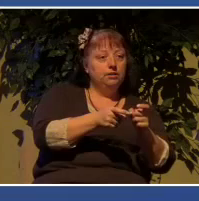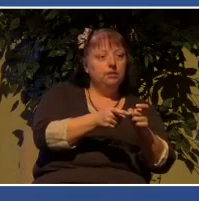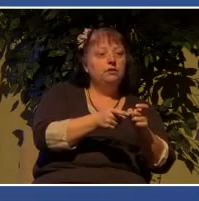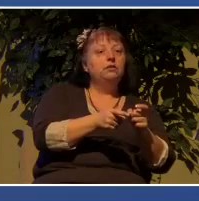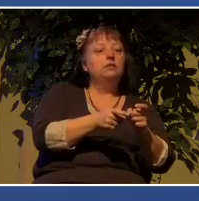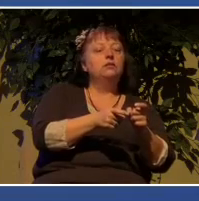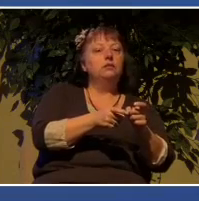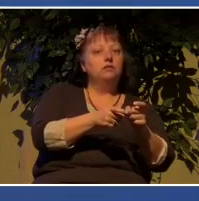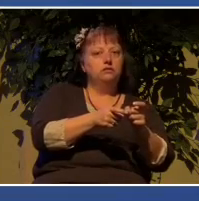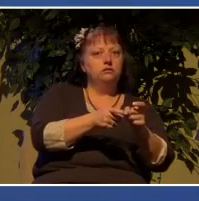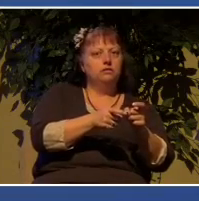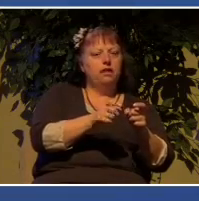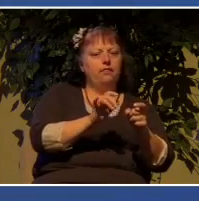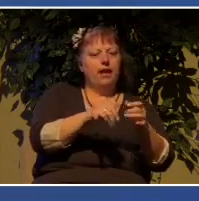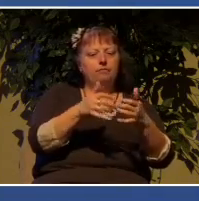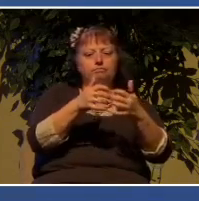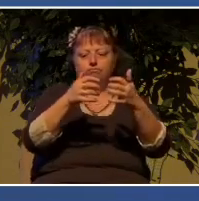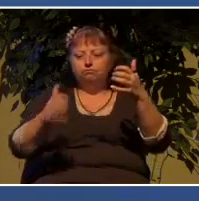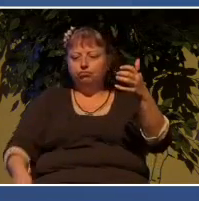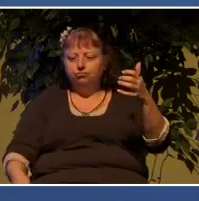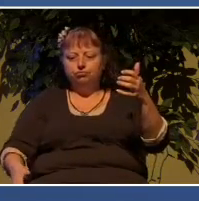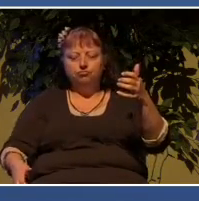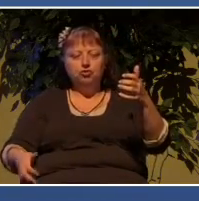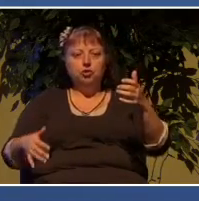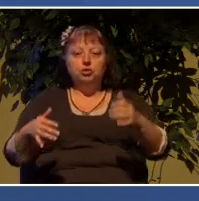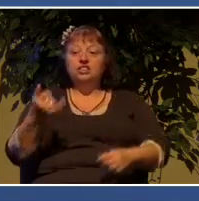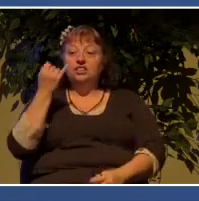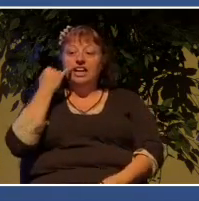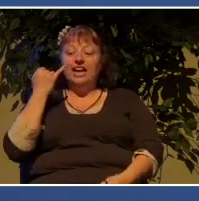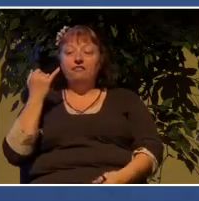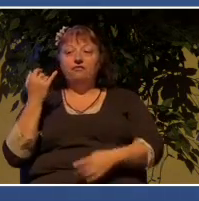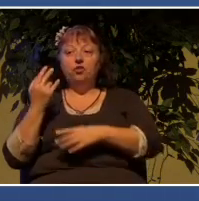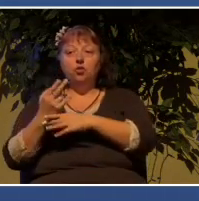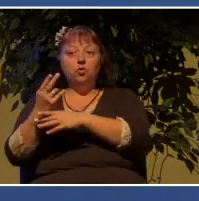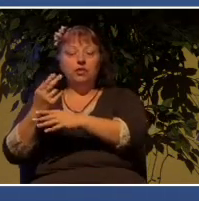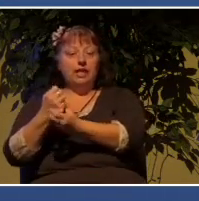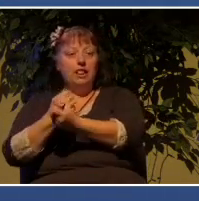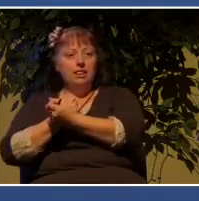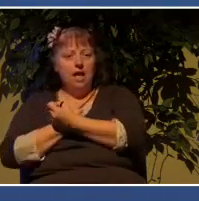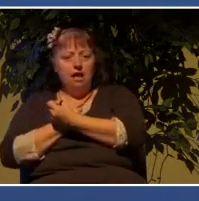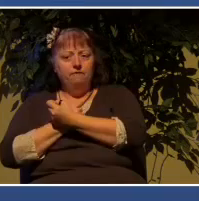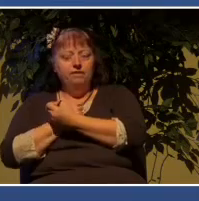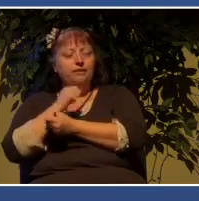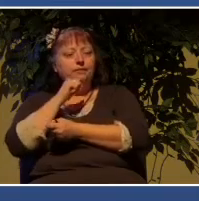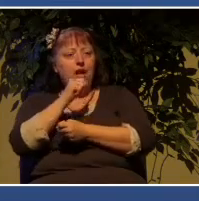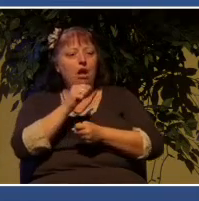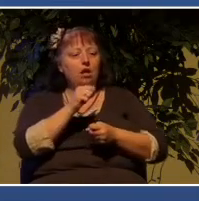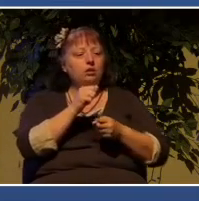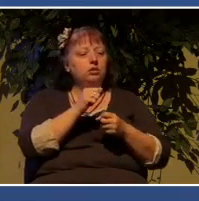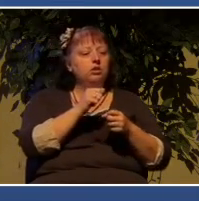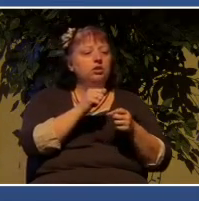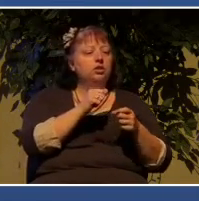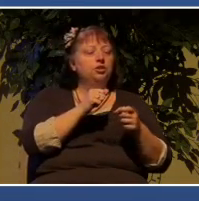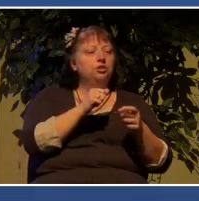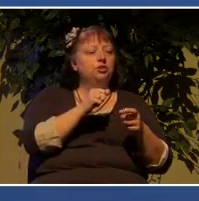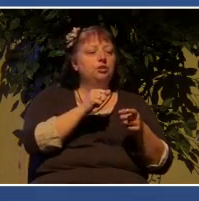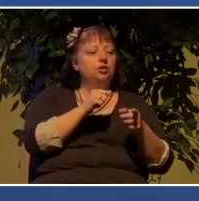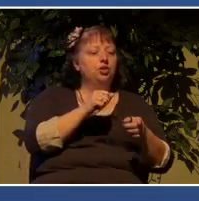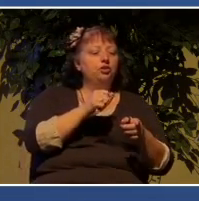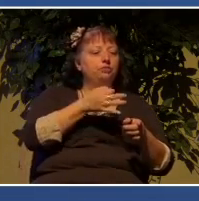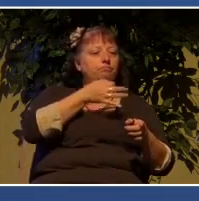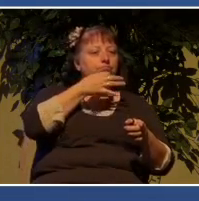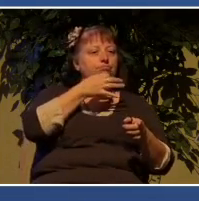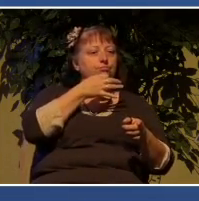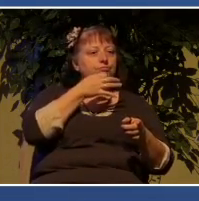and encourage somebody else to become everything that they can be in Christ, you're a noisy gong and a clanging